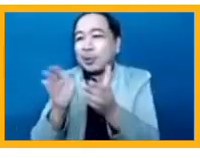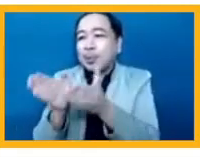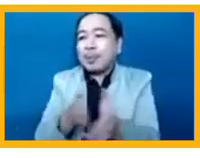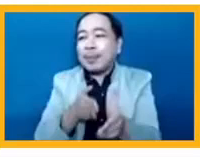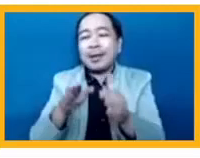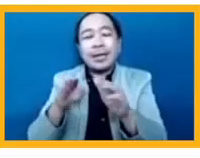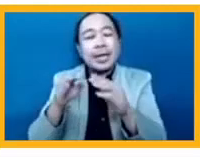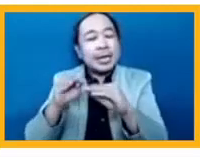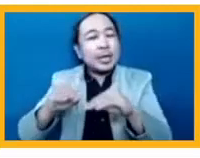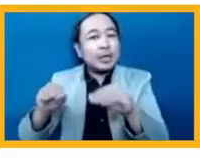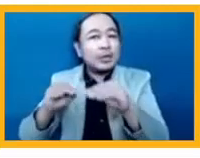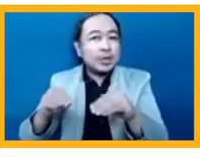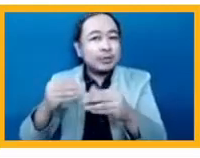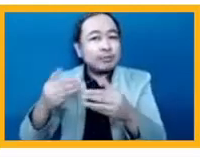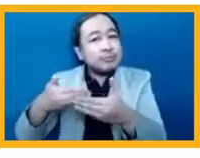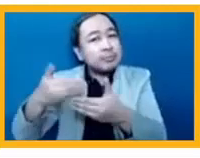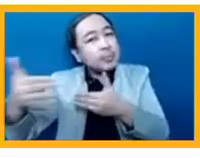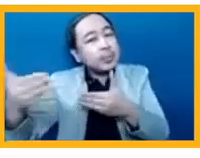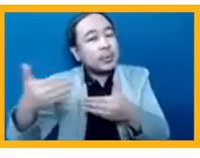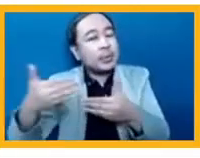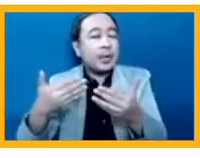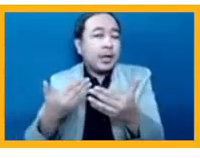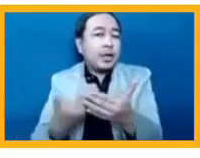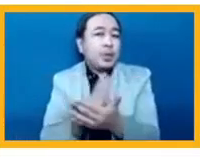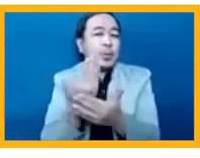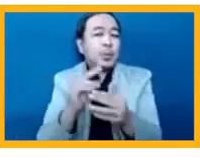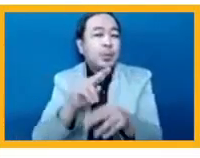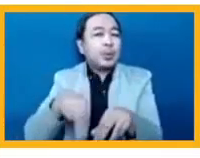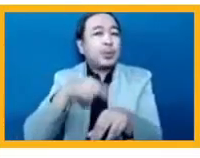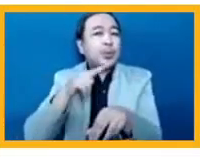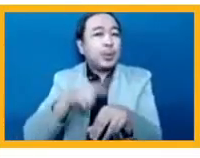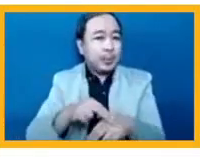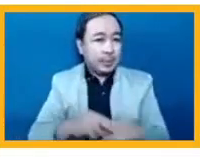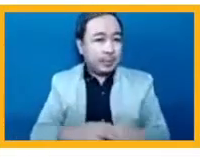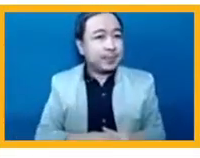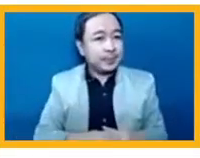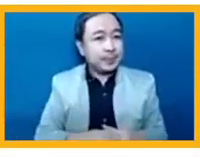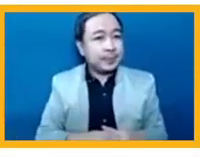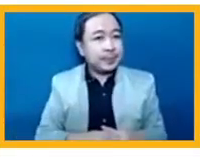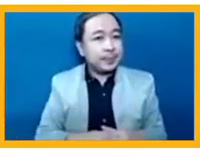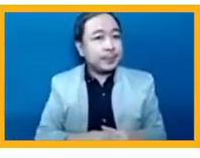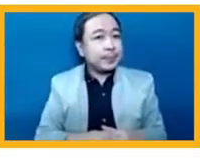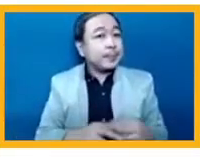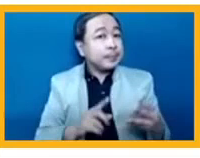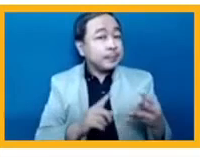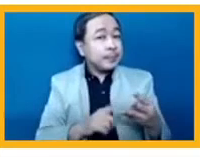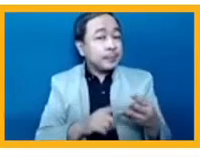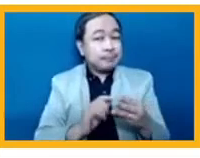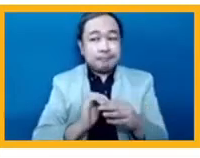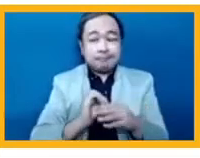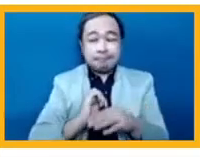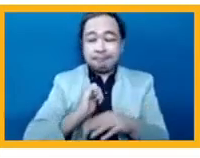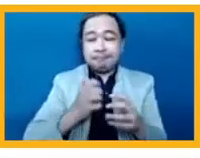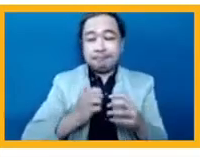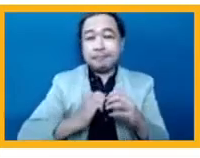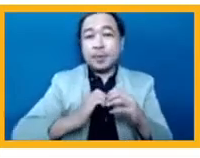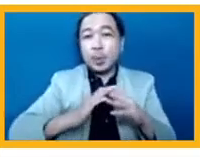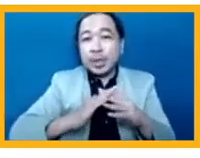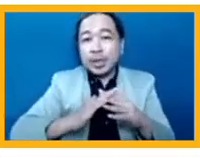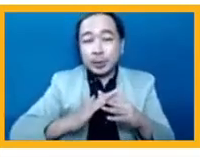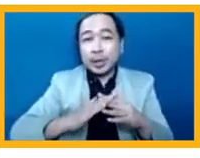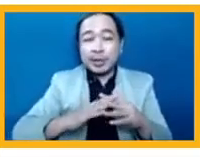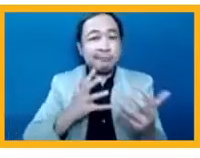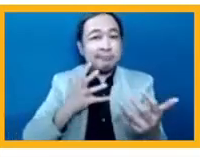Next slide, please. Finally, we come to the last pillar, creating a favorable policy environment for